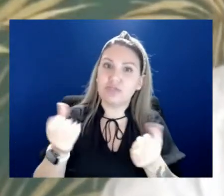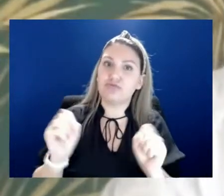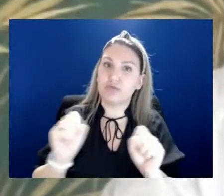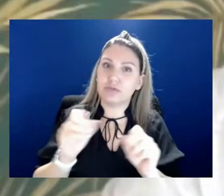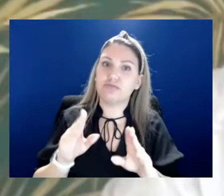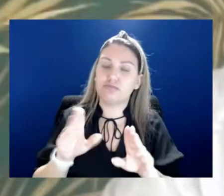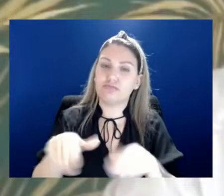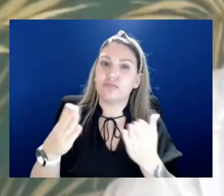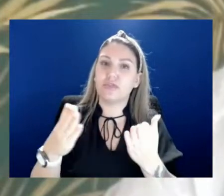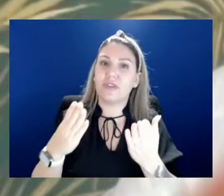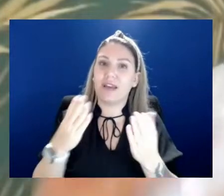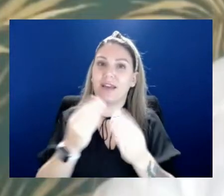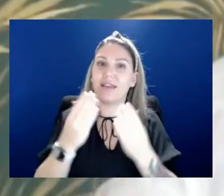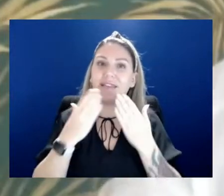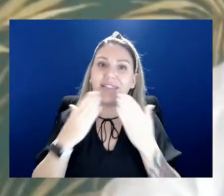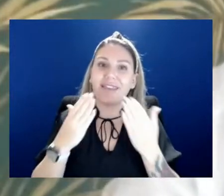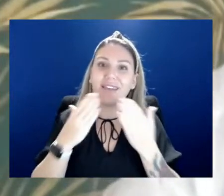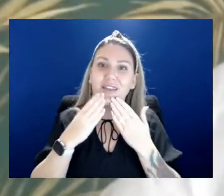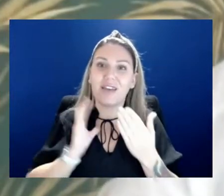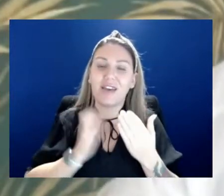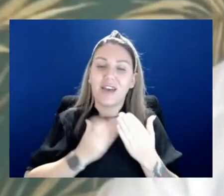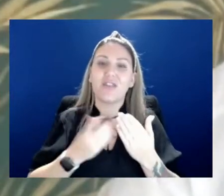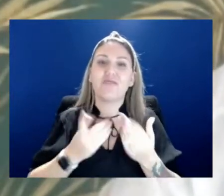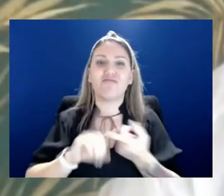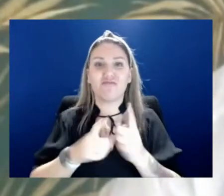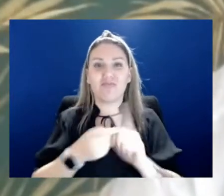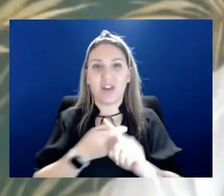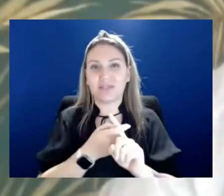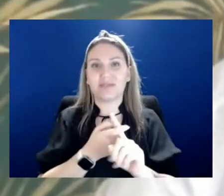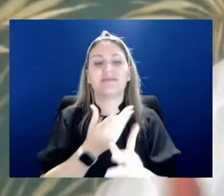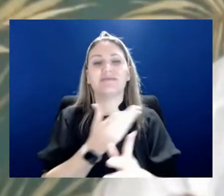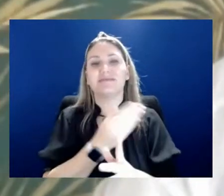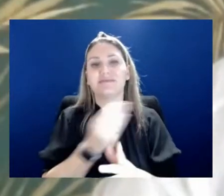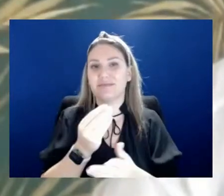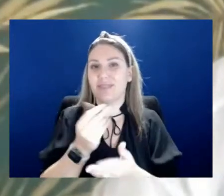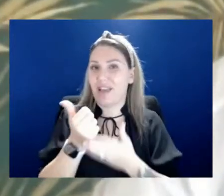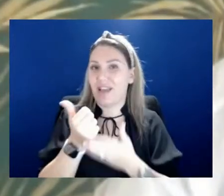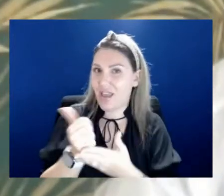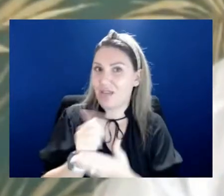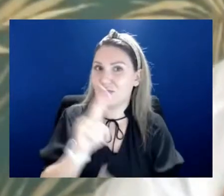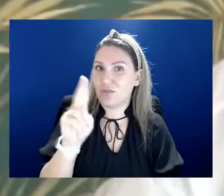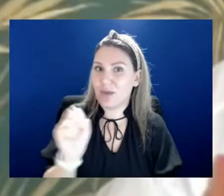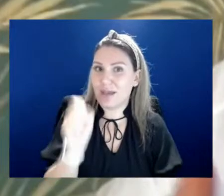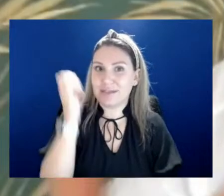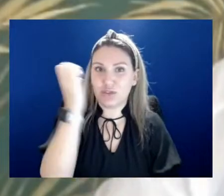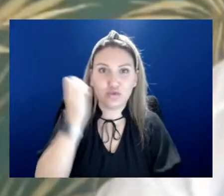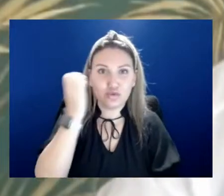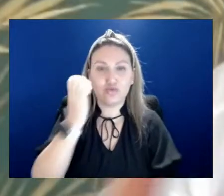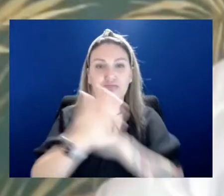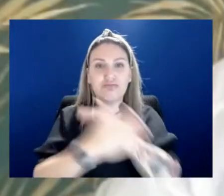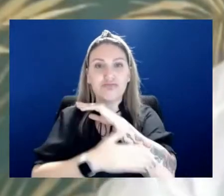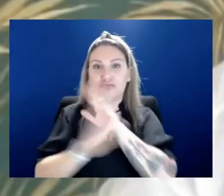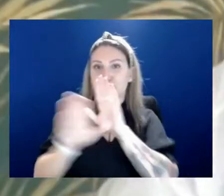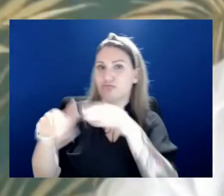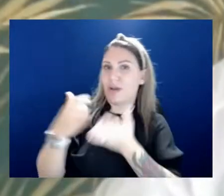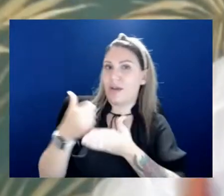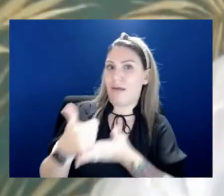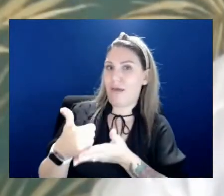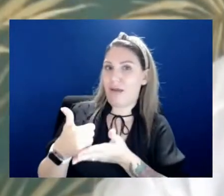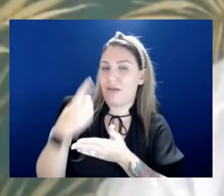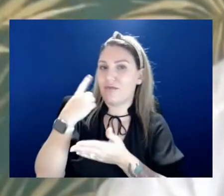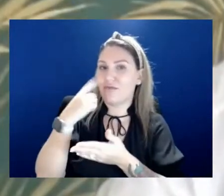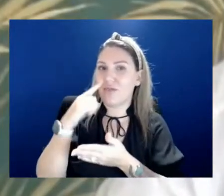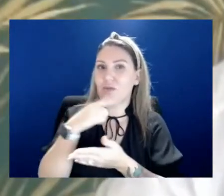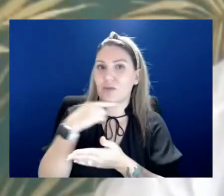you for our friend for the U.S. and European country what's provide to help for us for Ukrainian